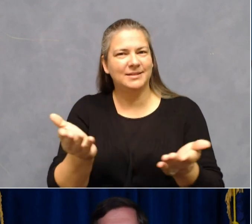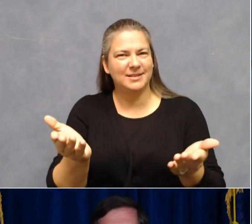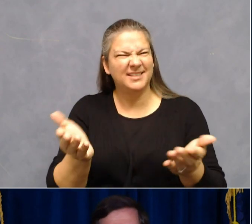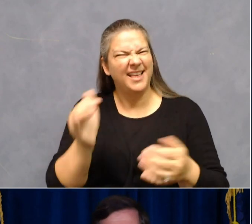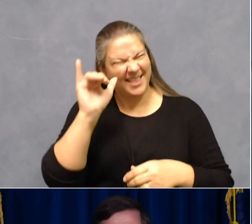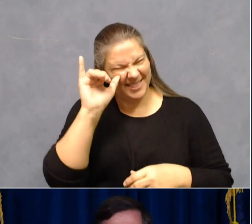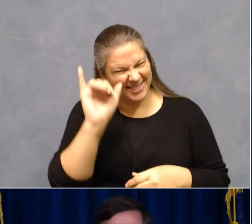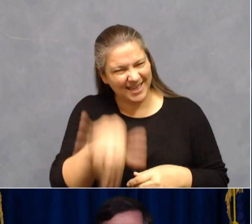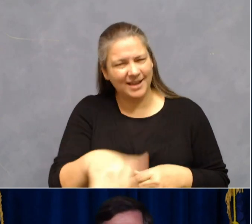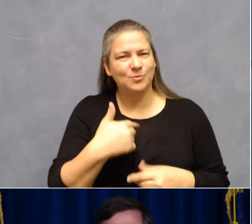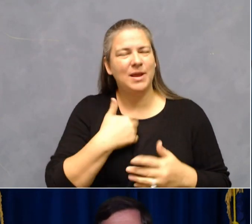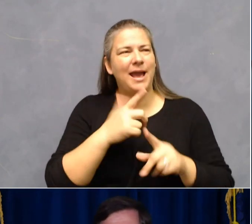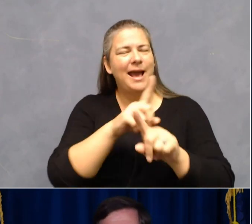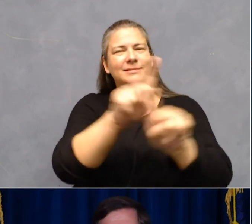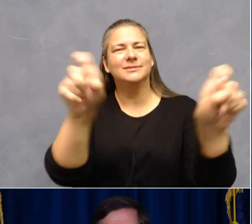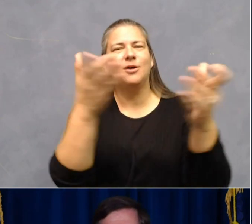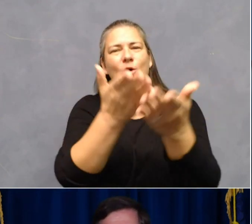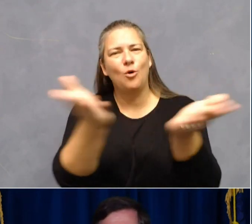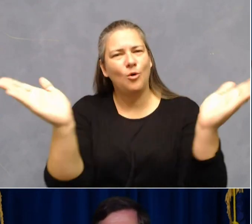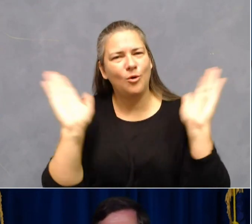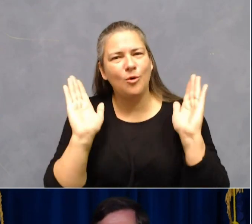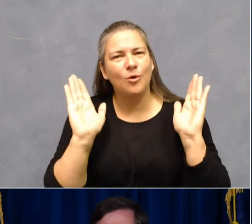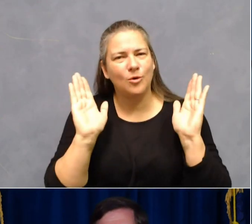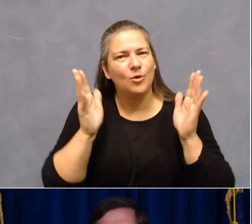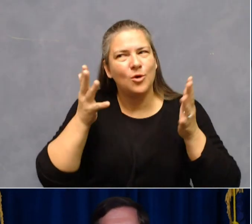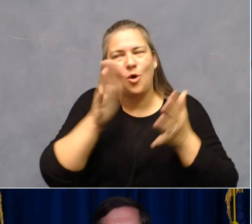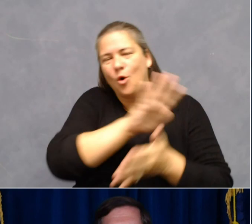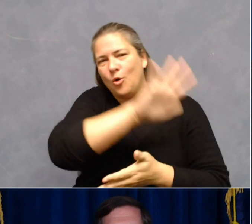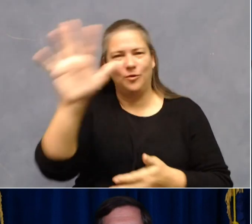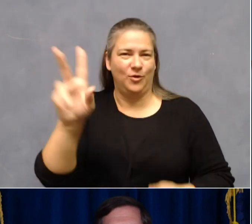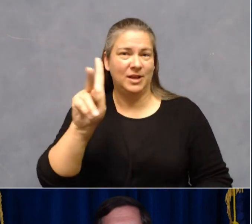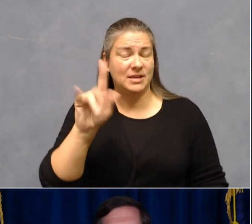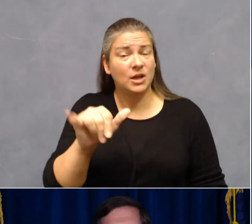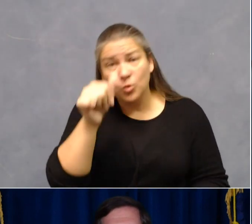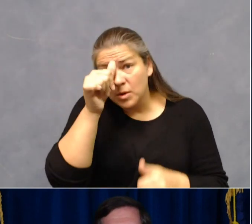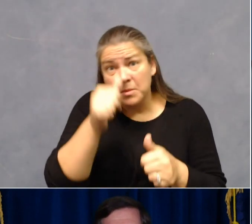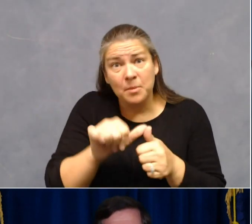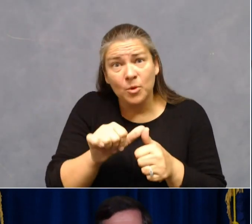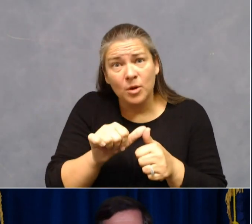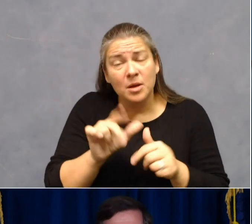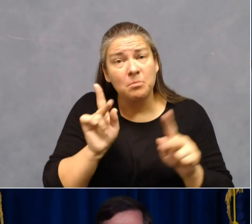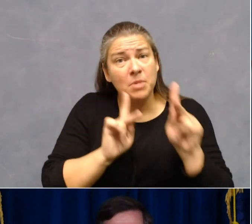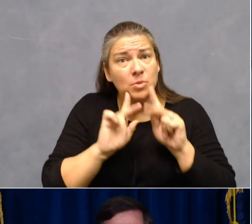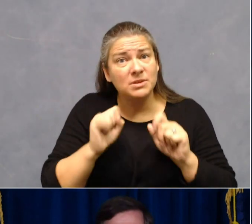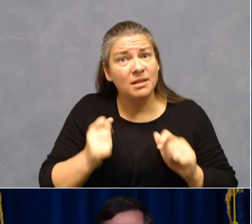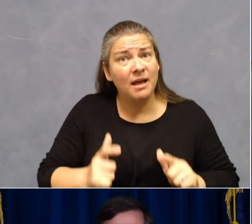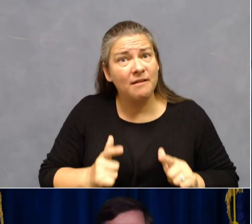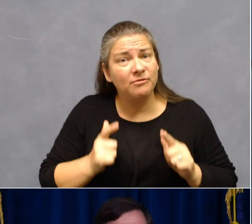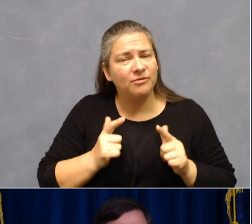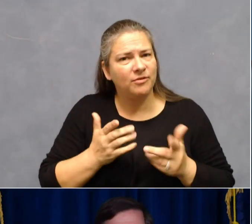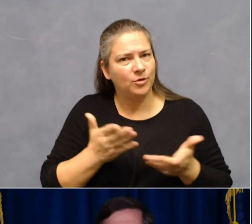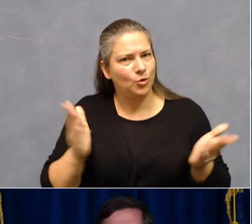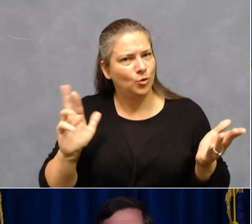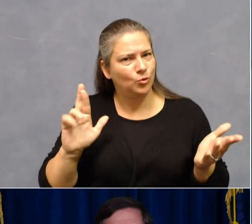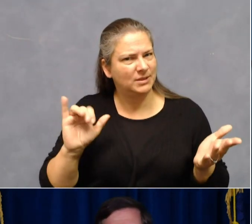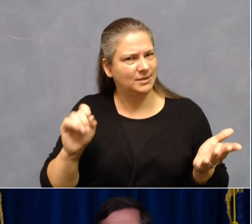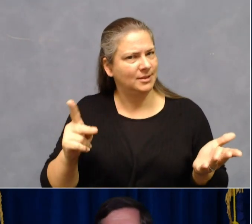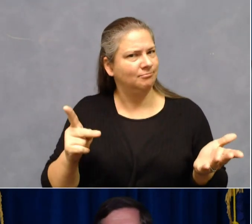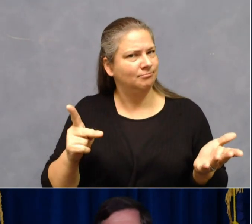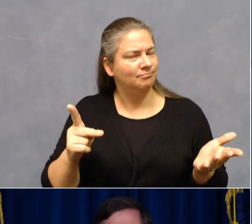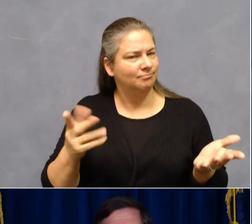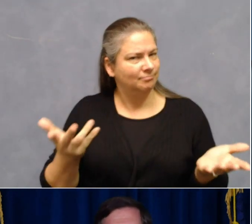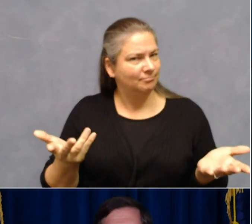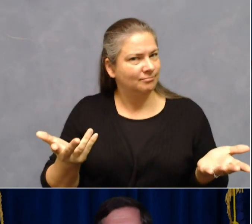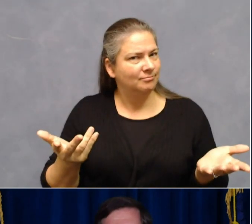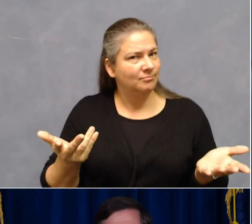of everybody throughout Kentucky. Remember, people's lives are at stake. And all we really got to do is